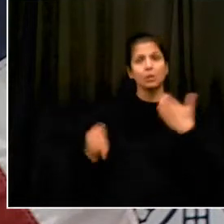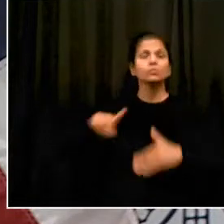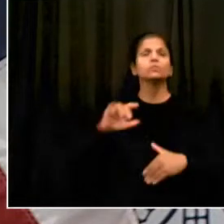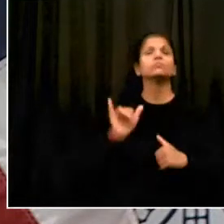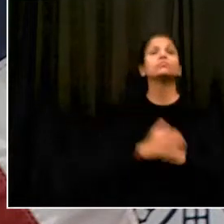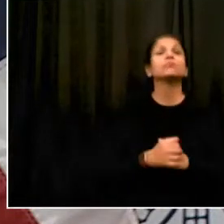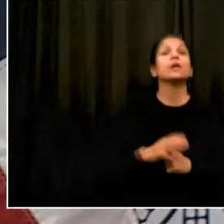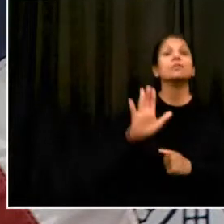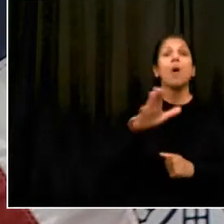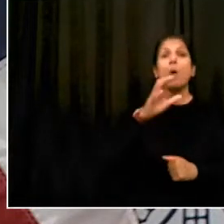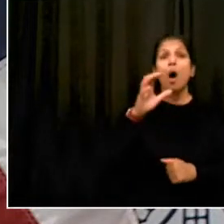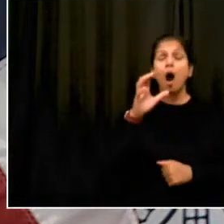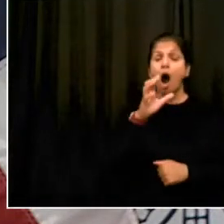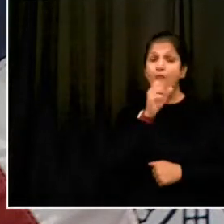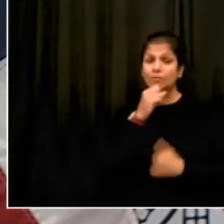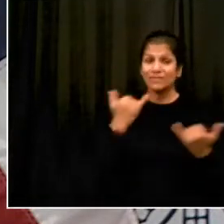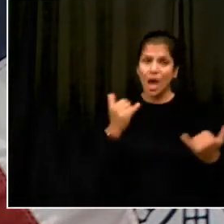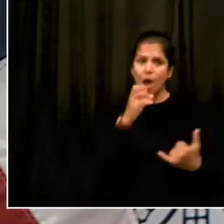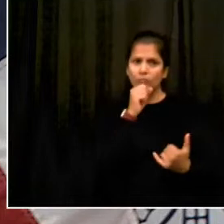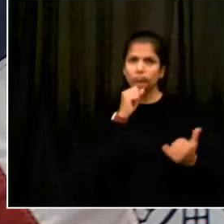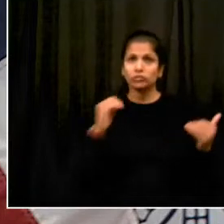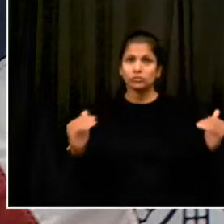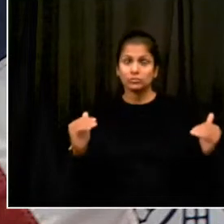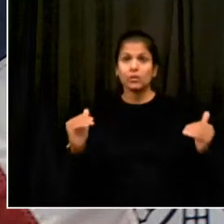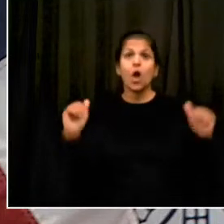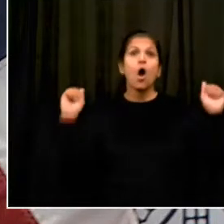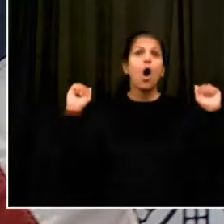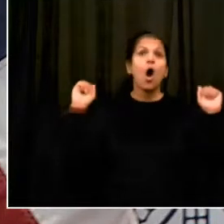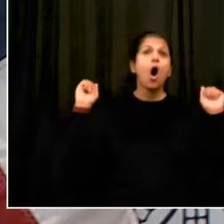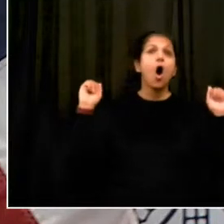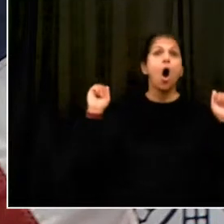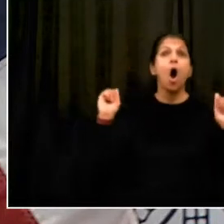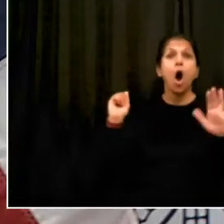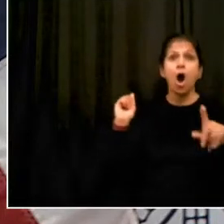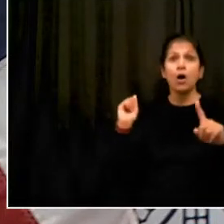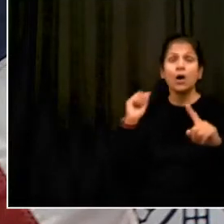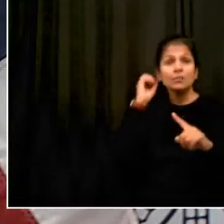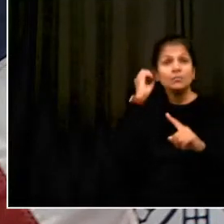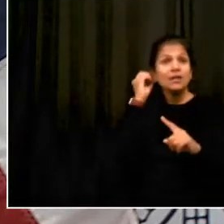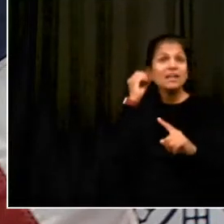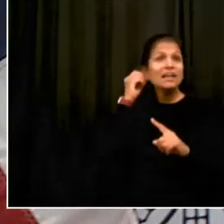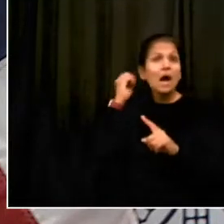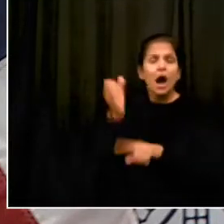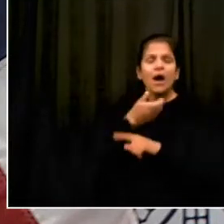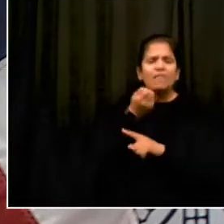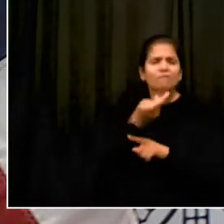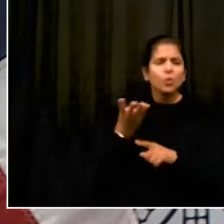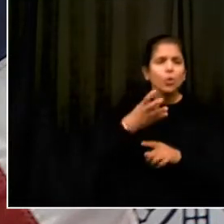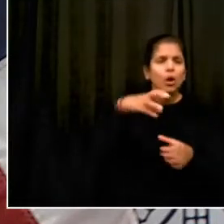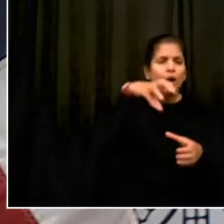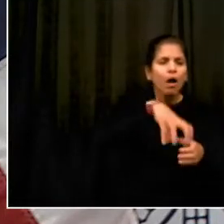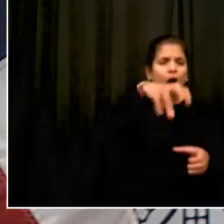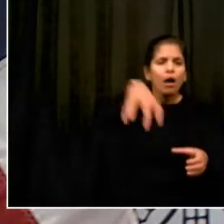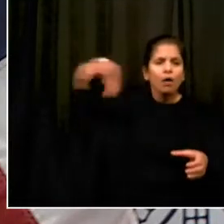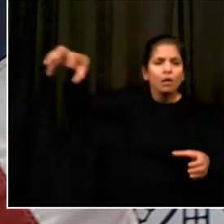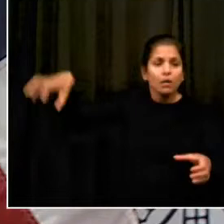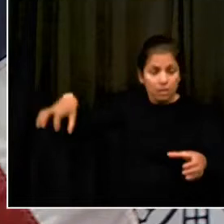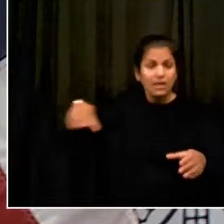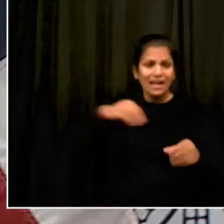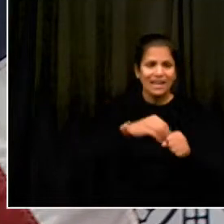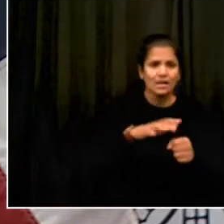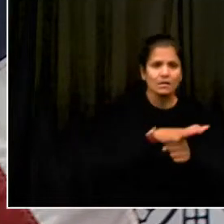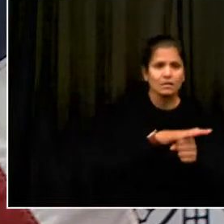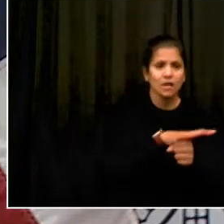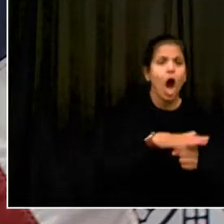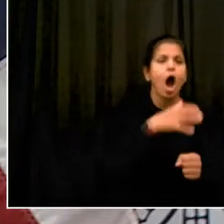well, following the very clear state guidelines. The state guidelines require a lot. We will work to meet those